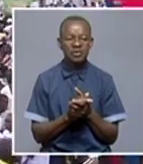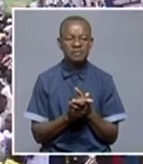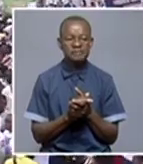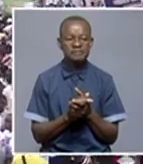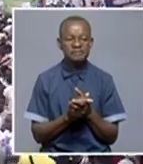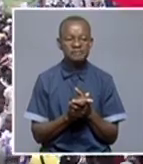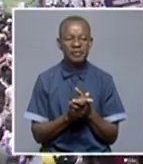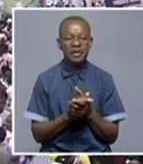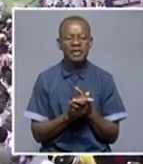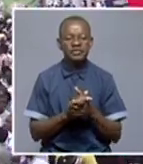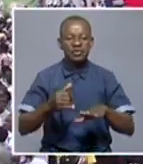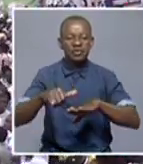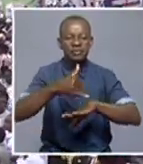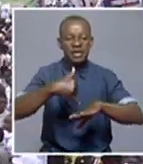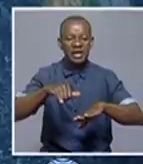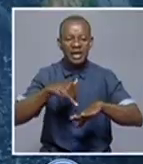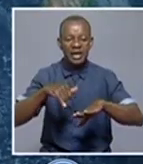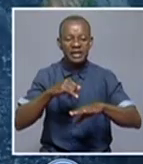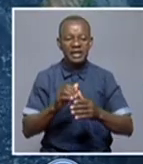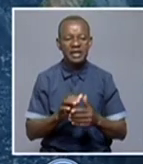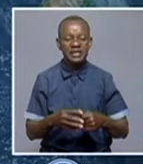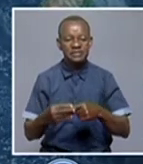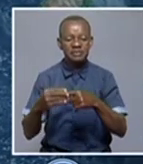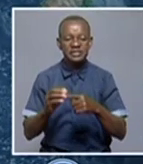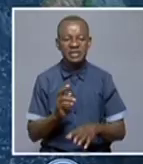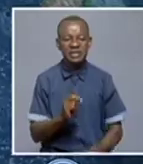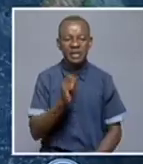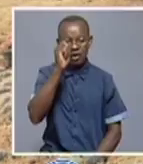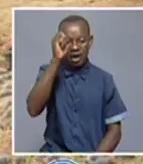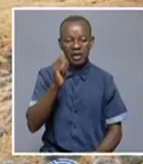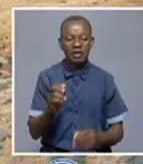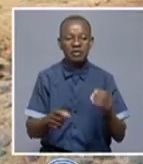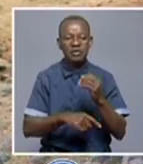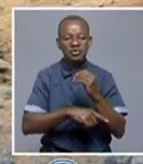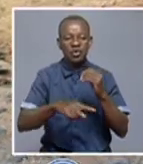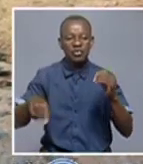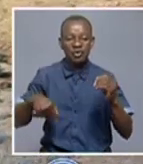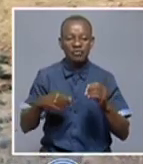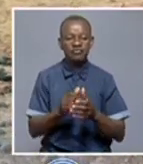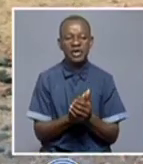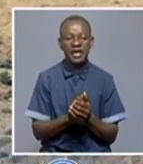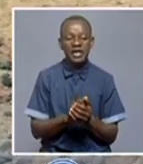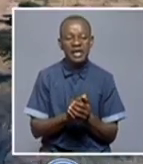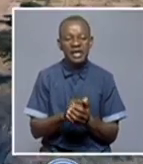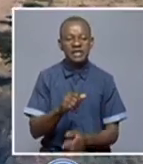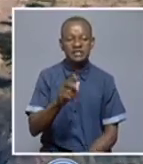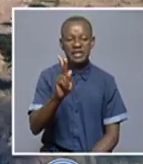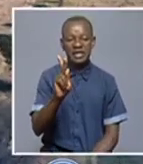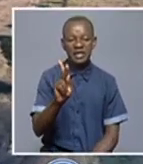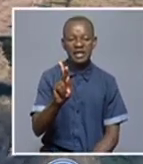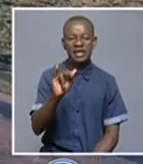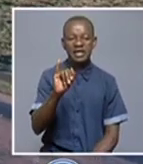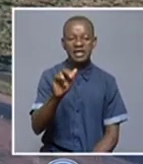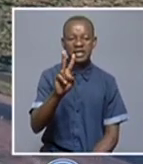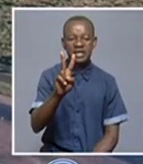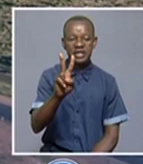no elections in the North Kivu province, specifically Masisi, Ruchuru, and one other area in the